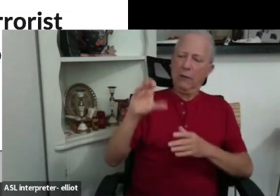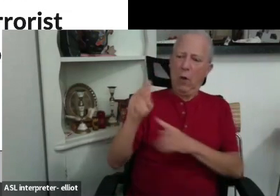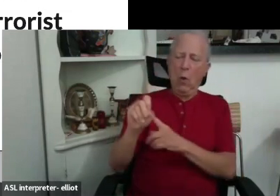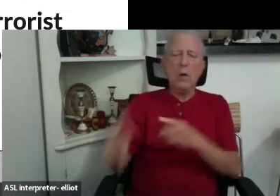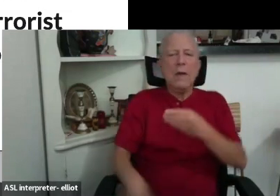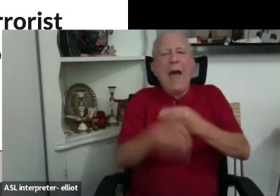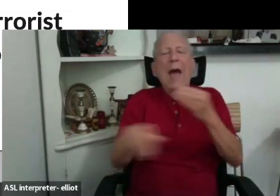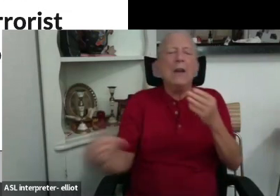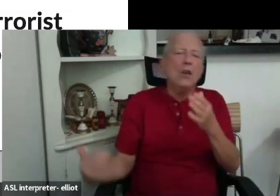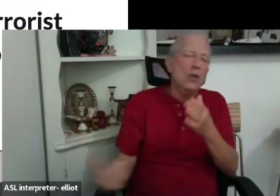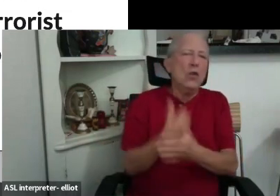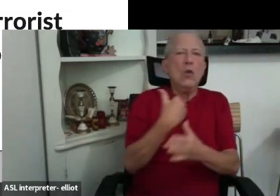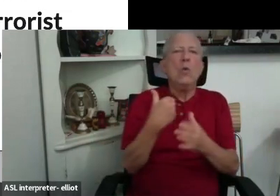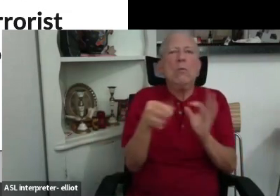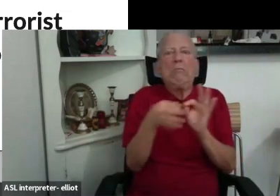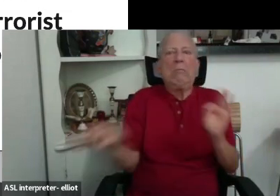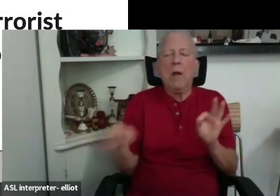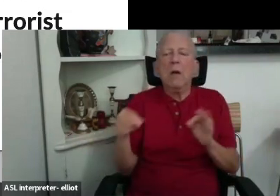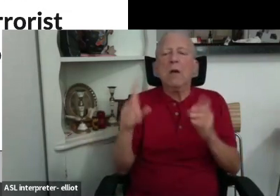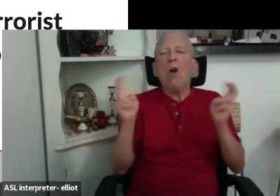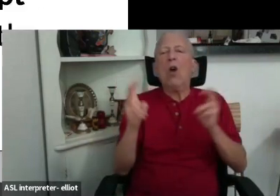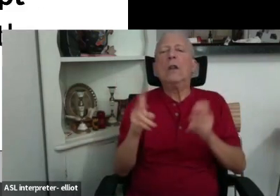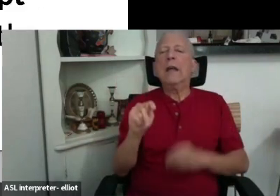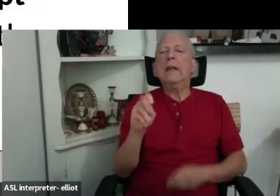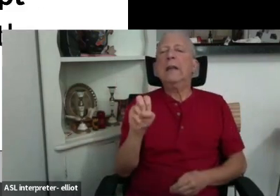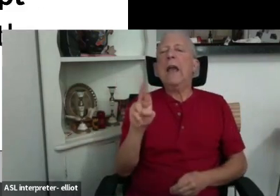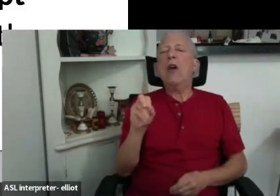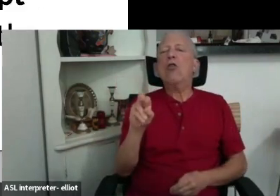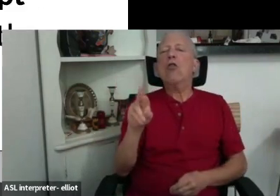called terrorist supporting organizations.